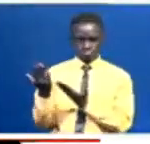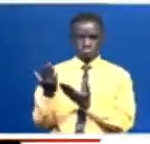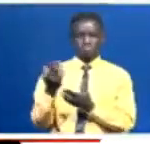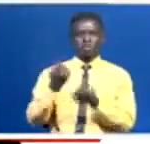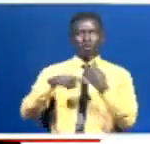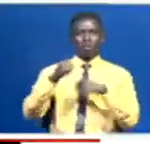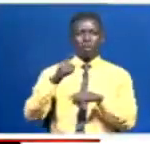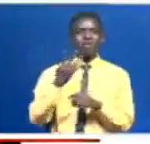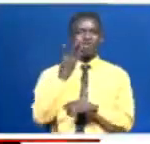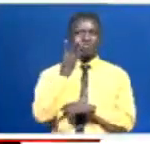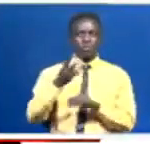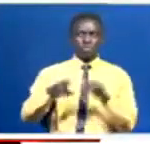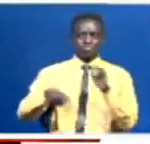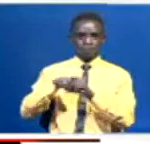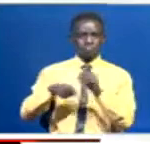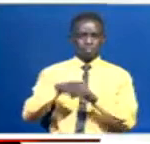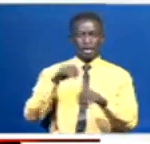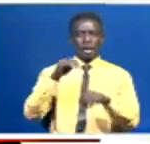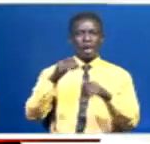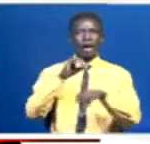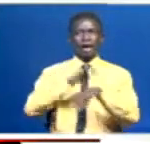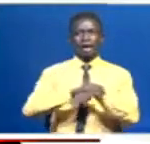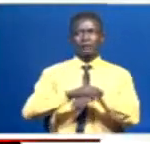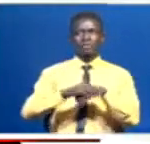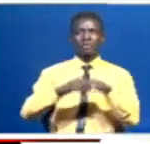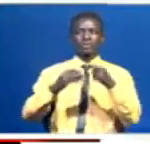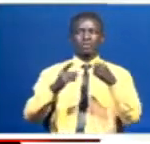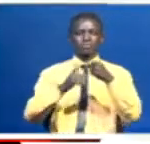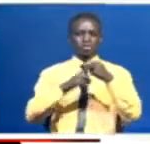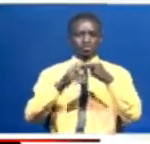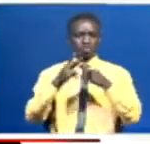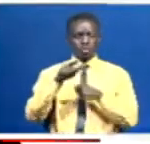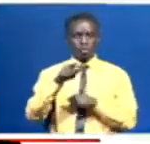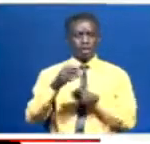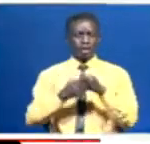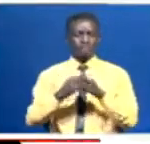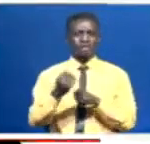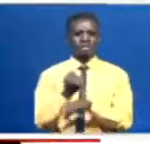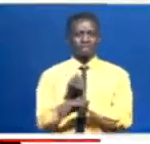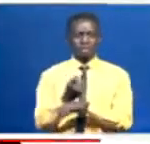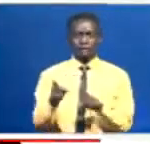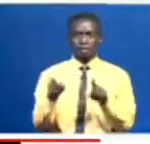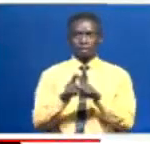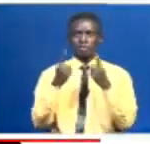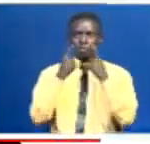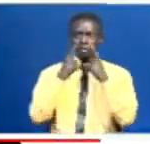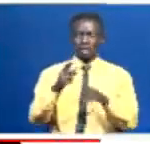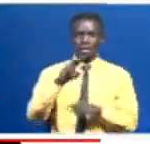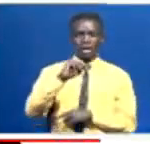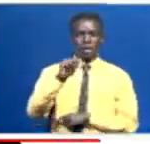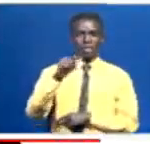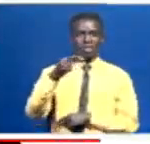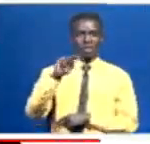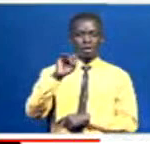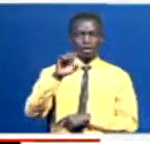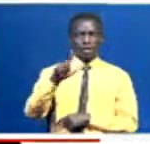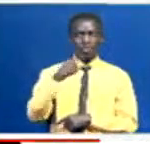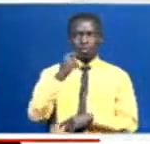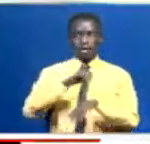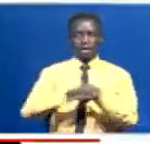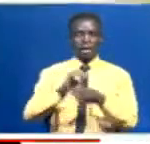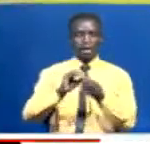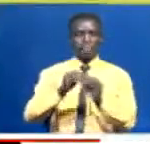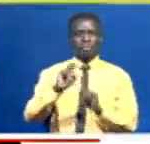clocking 46.85 seconds ahead of Kevin Kiprotich and Nathaniel Kipngetich, who took the second and third